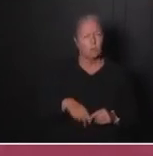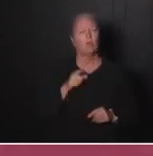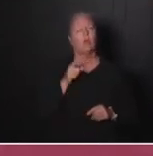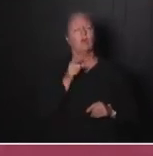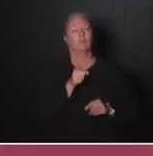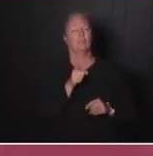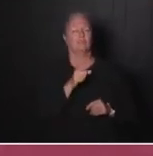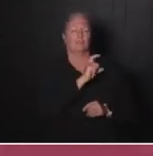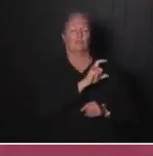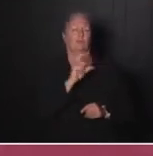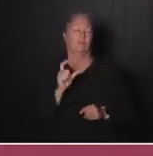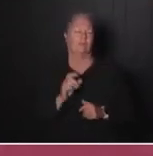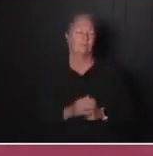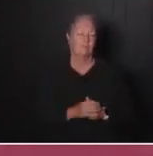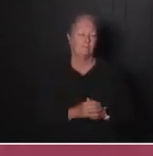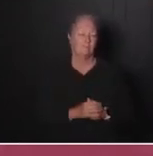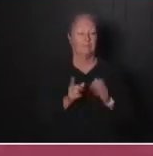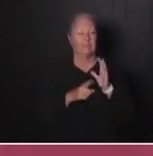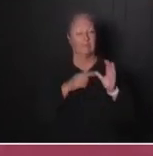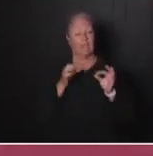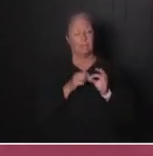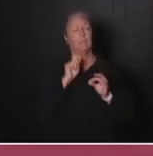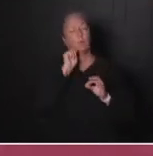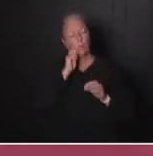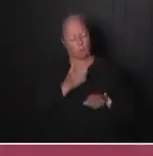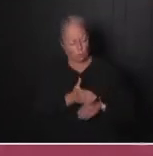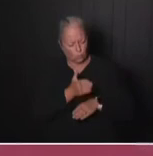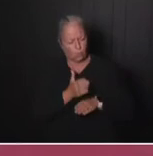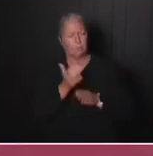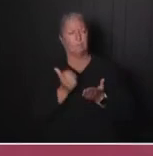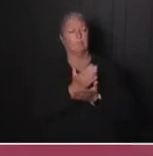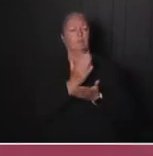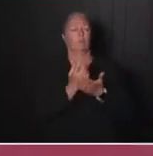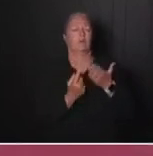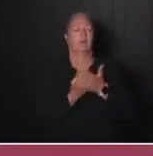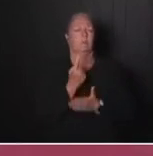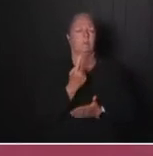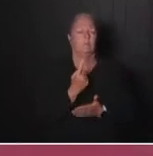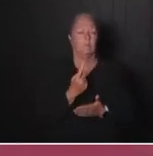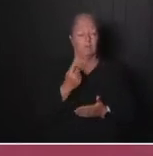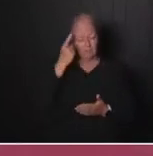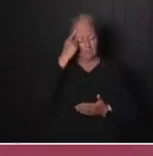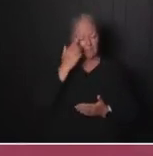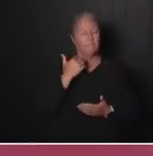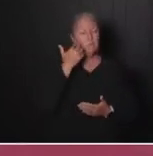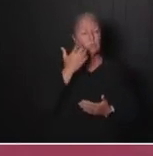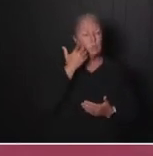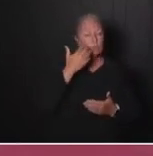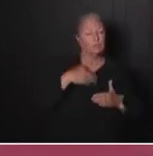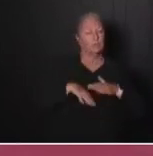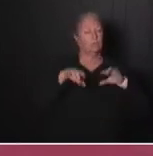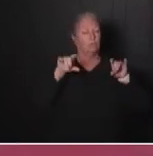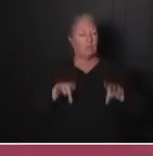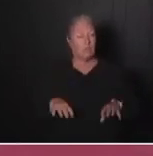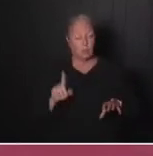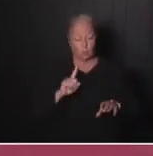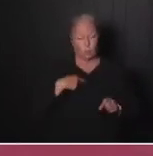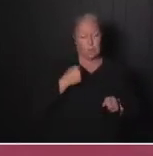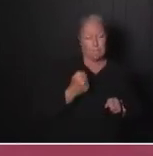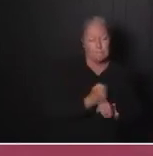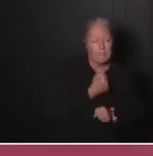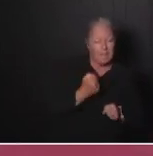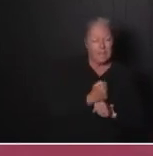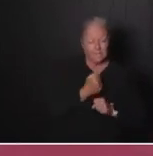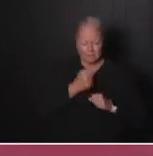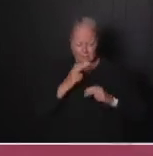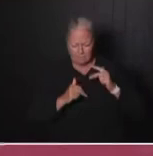childcare. Labor will deliver a future made in Australia, a future where we make things and stand